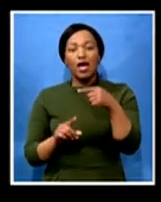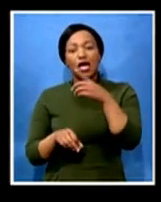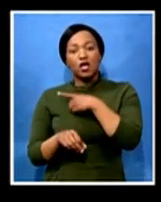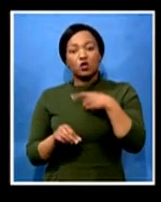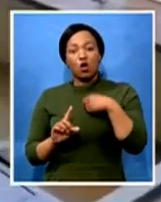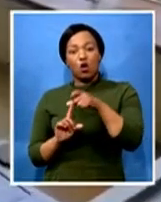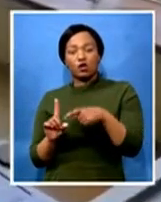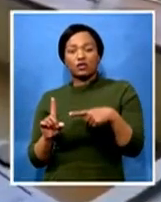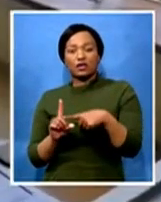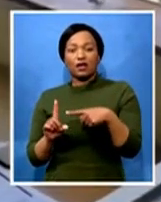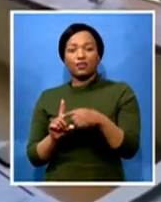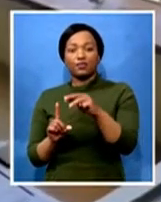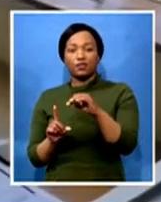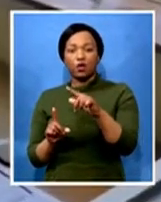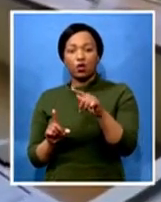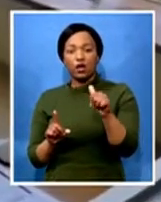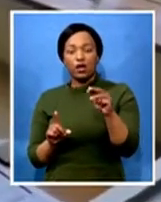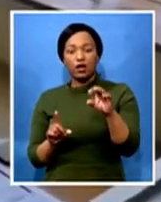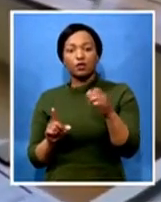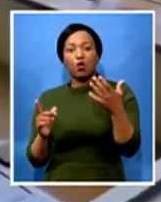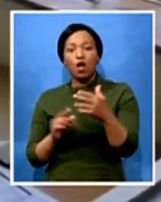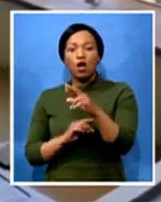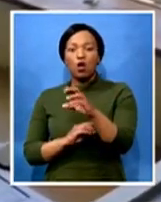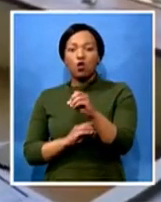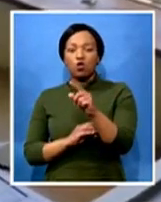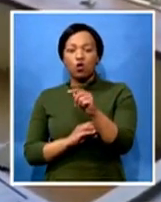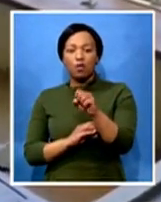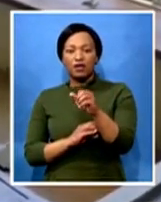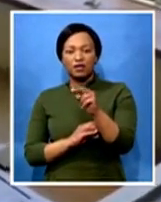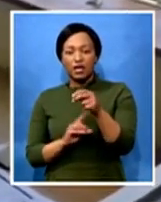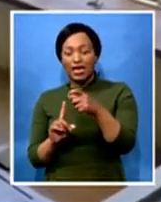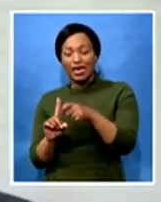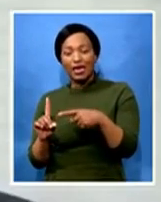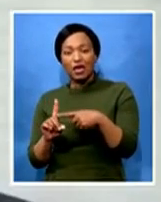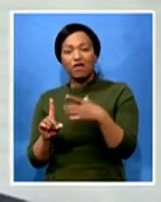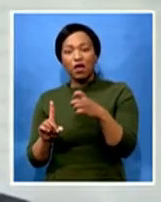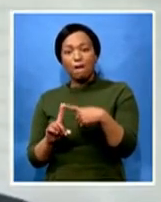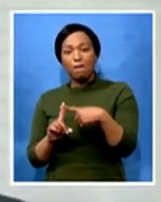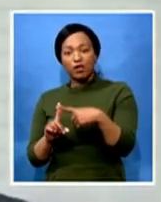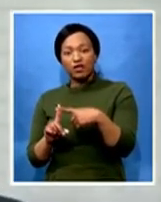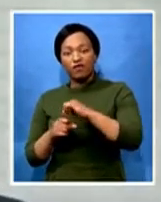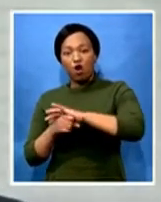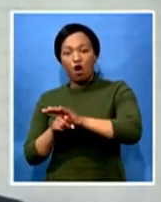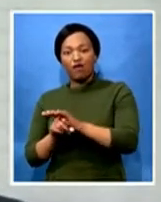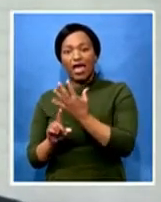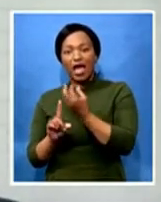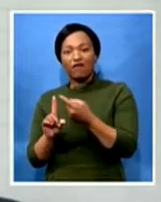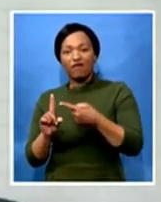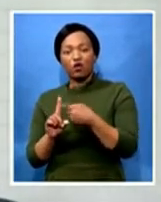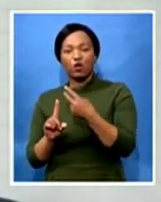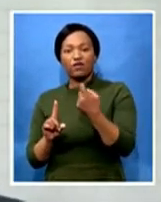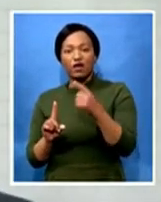Western Cape. He tested positive on the 21st of June. Now, initially I thought my symptoms were only due to a simple case